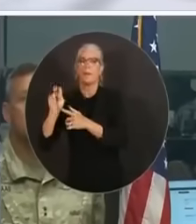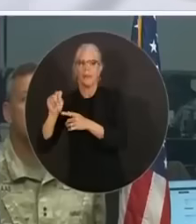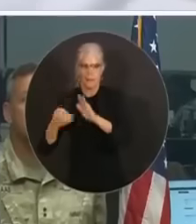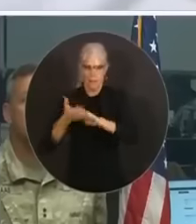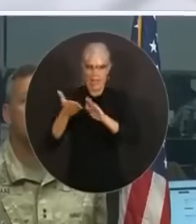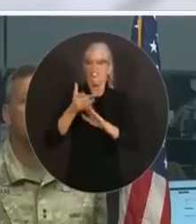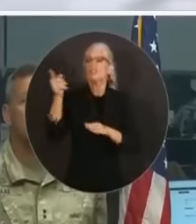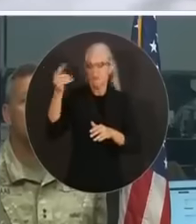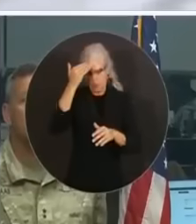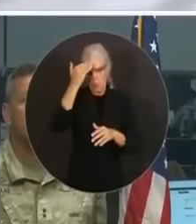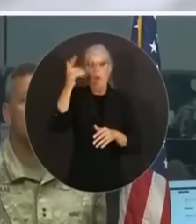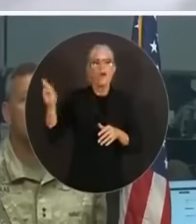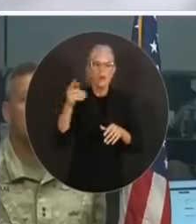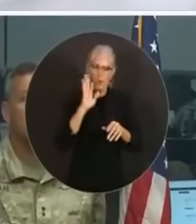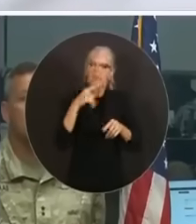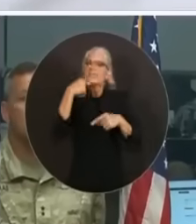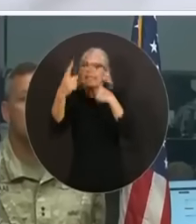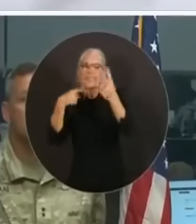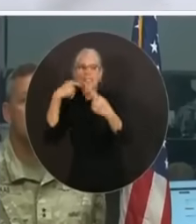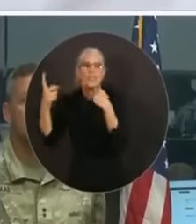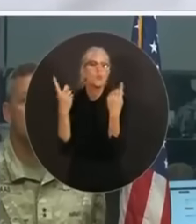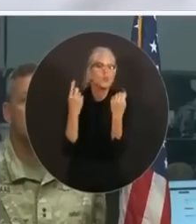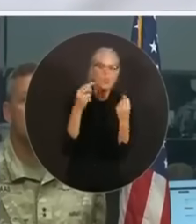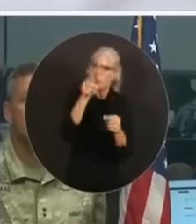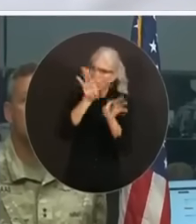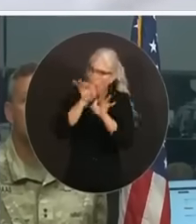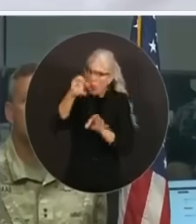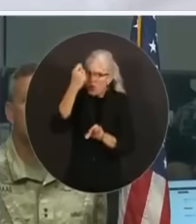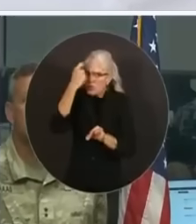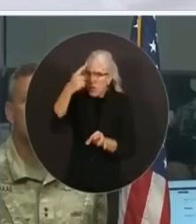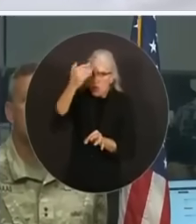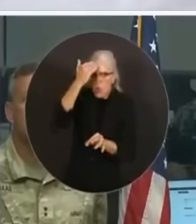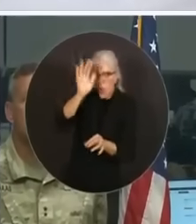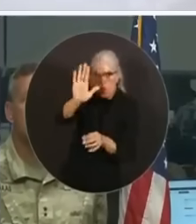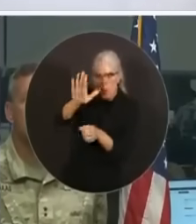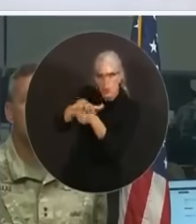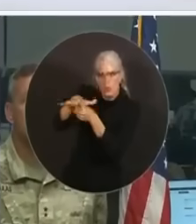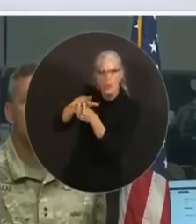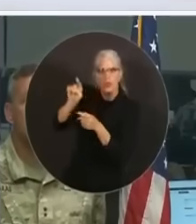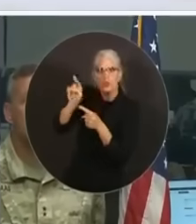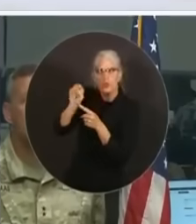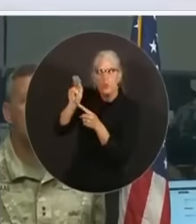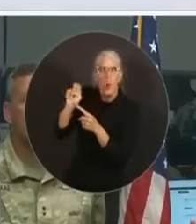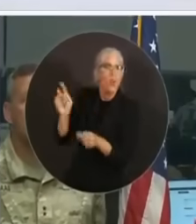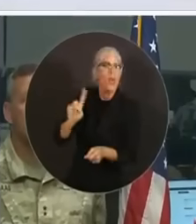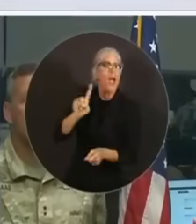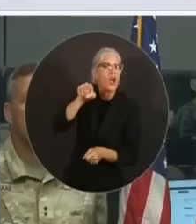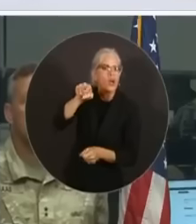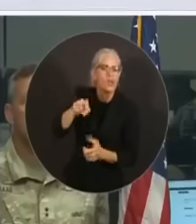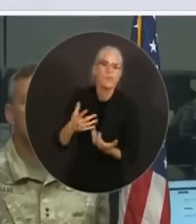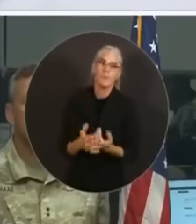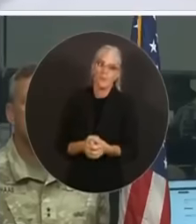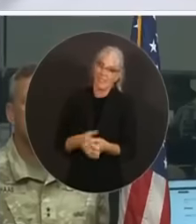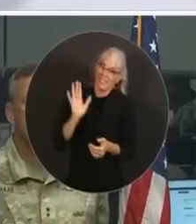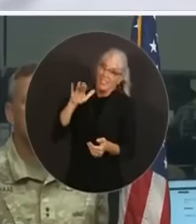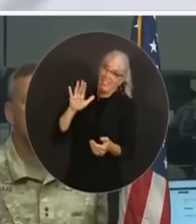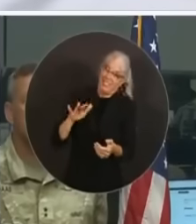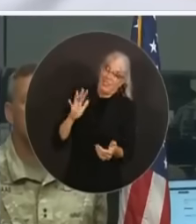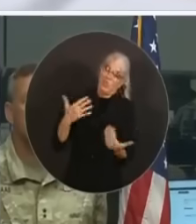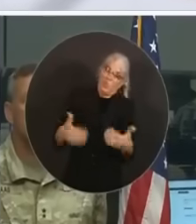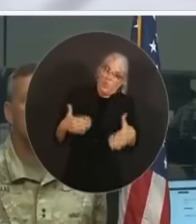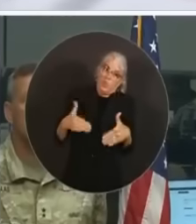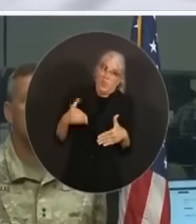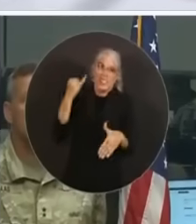that are made. But know your zone, know where you are. You know, the bad thing about having a storm right on top is we have these